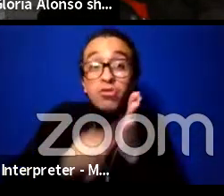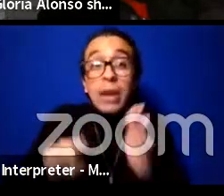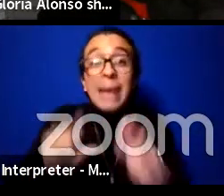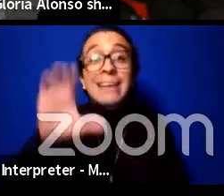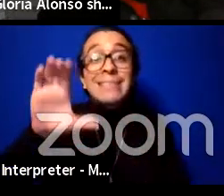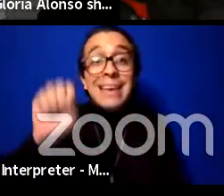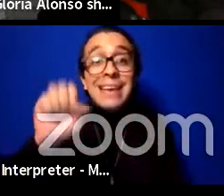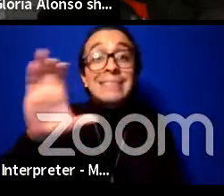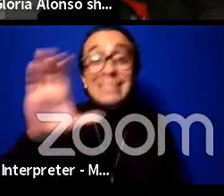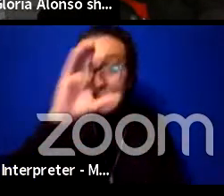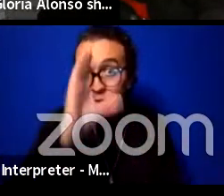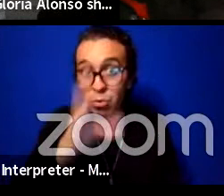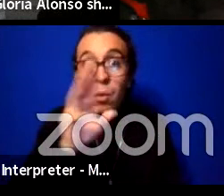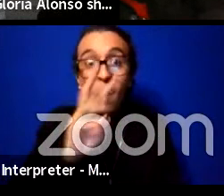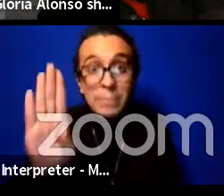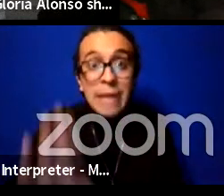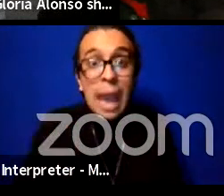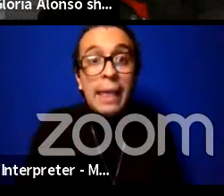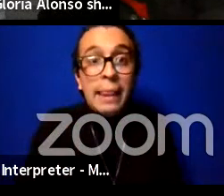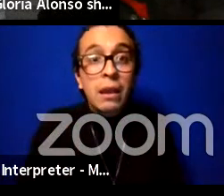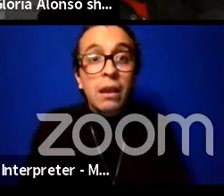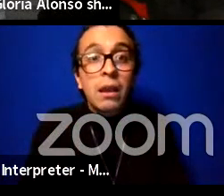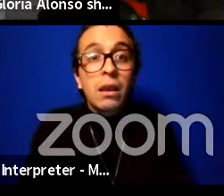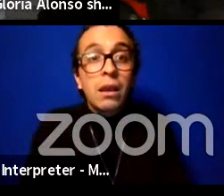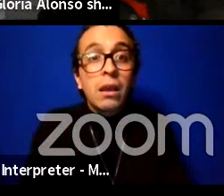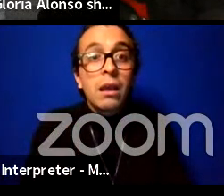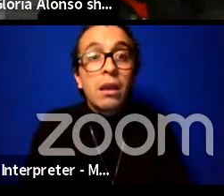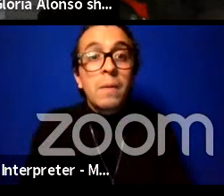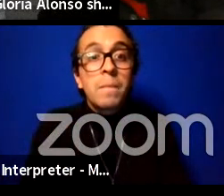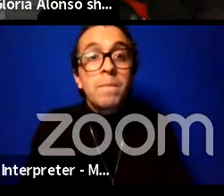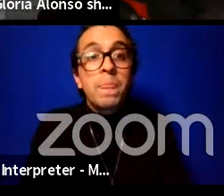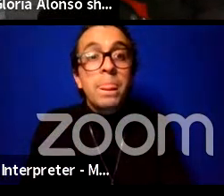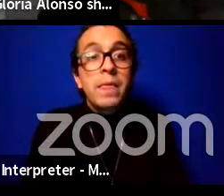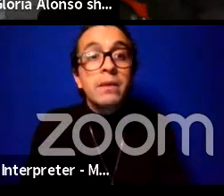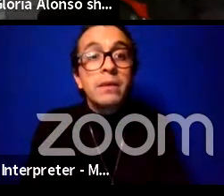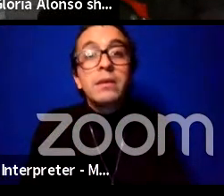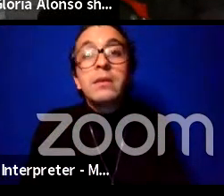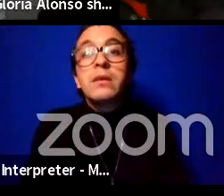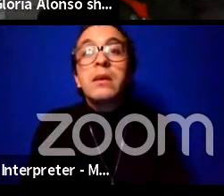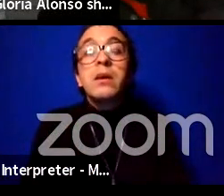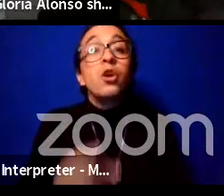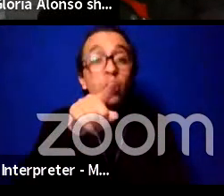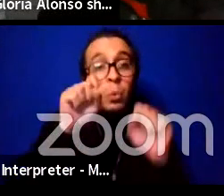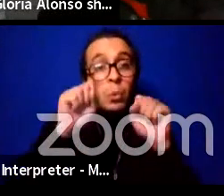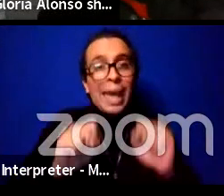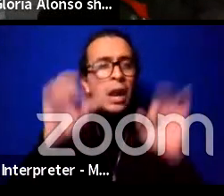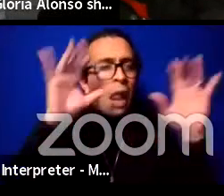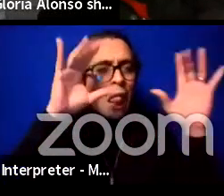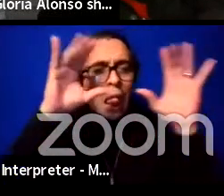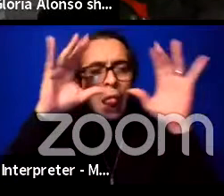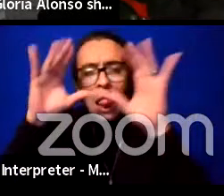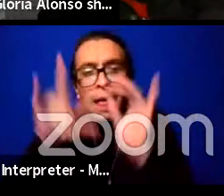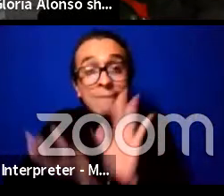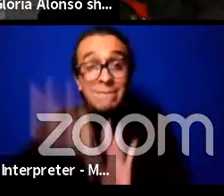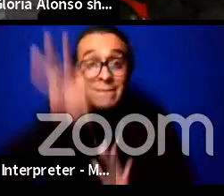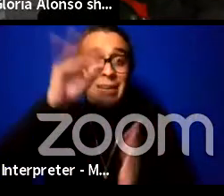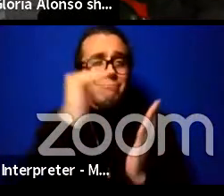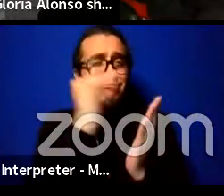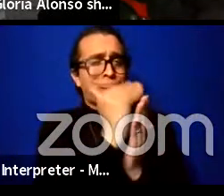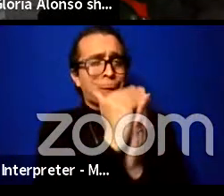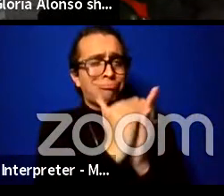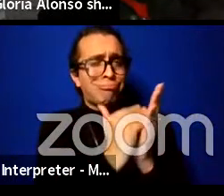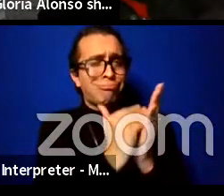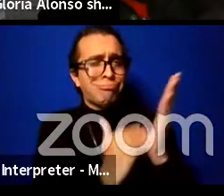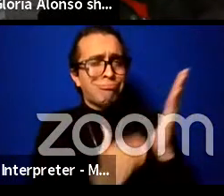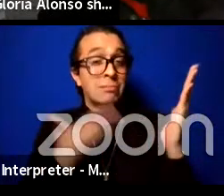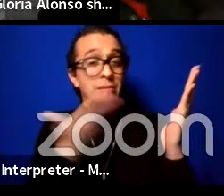and you can navigate to the page where all the subcommittees are, and all the measures are listed on there as well.